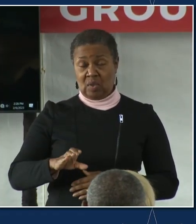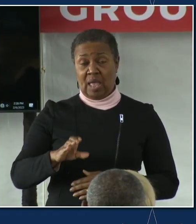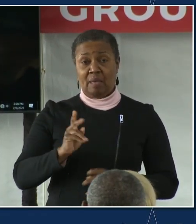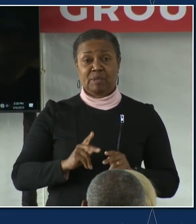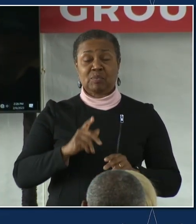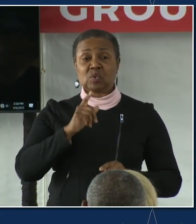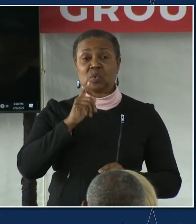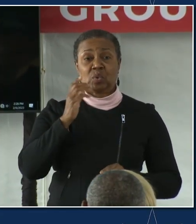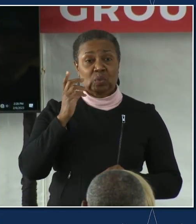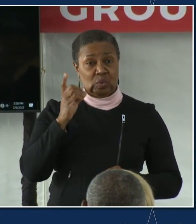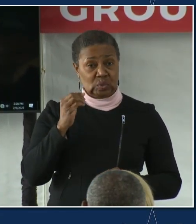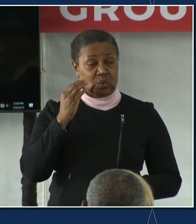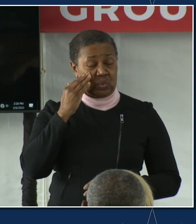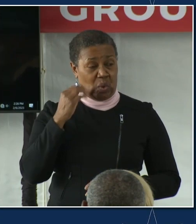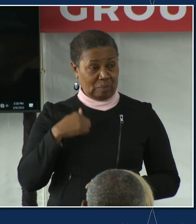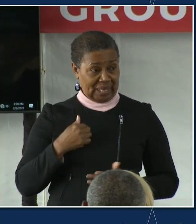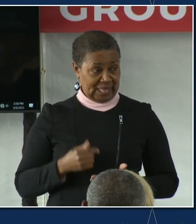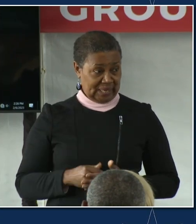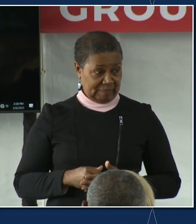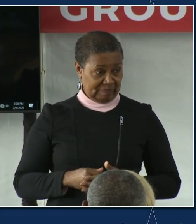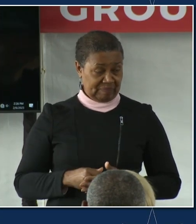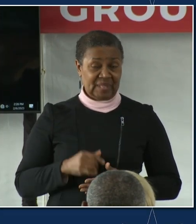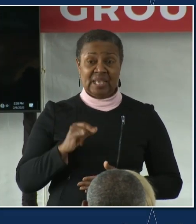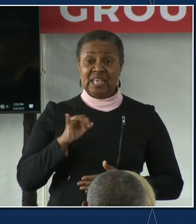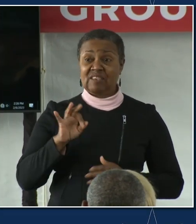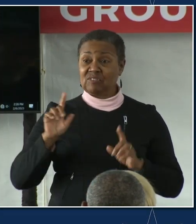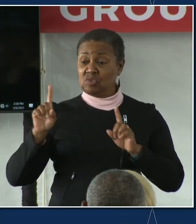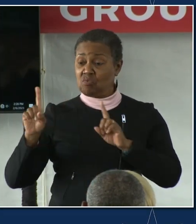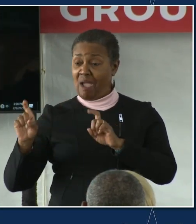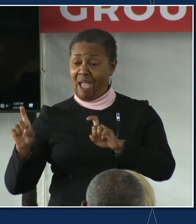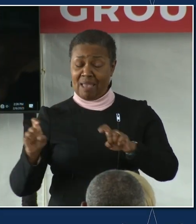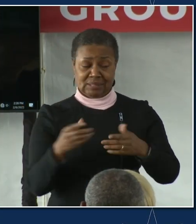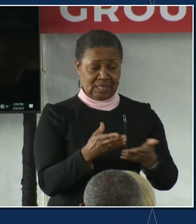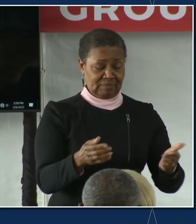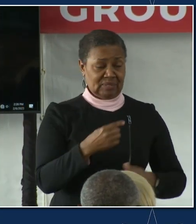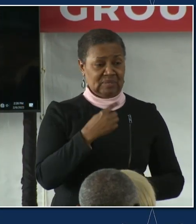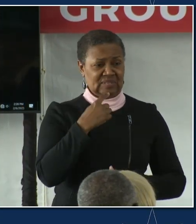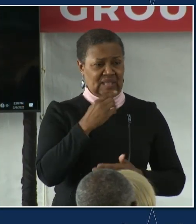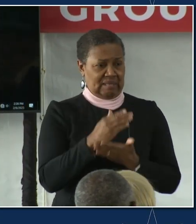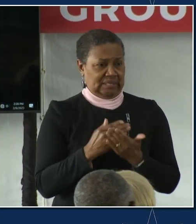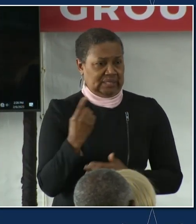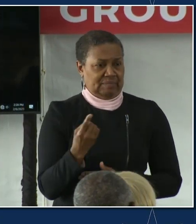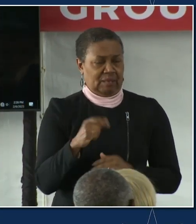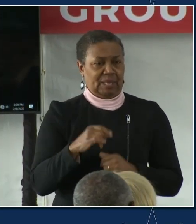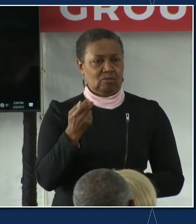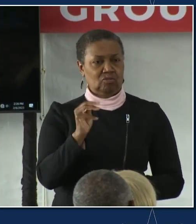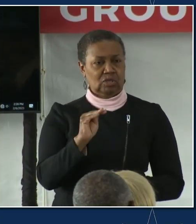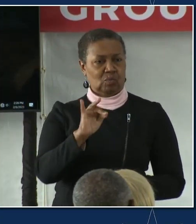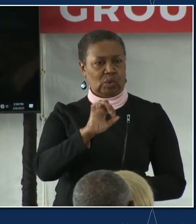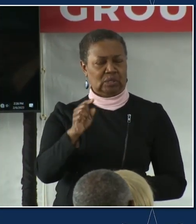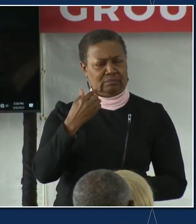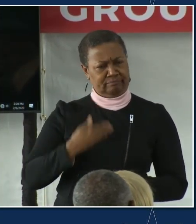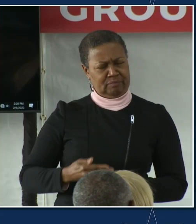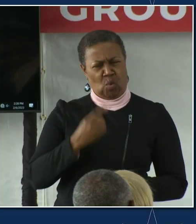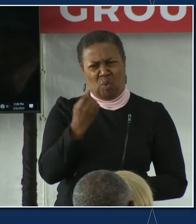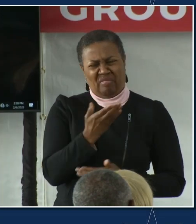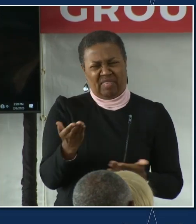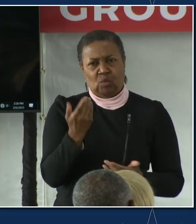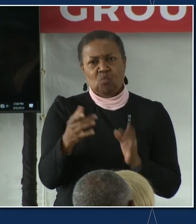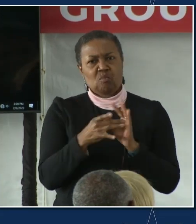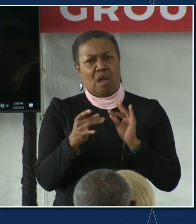do. And if you ask any of them to say something about Jim Reynolds, just one thing,